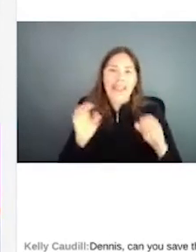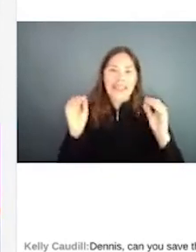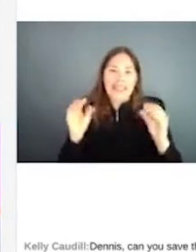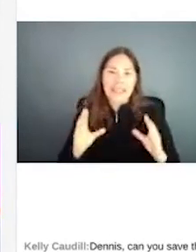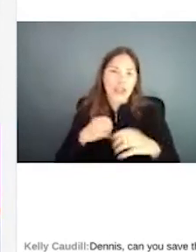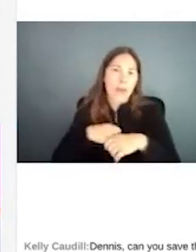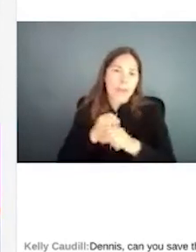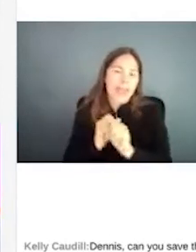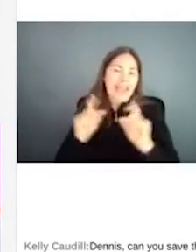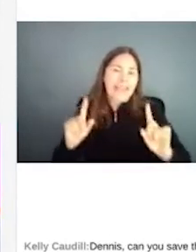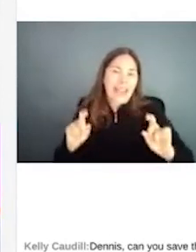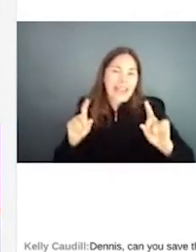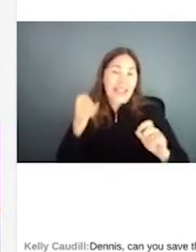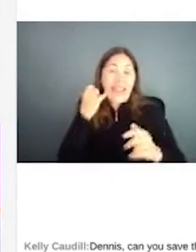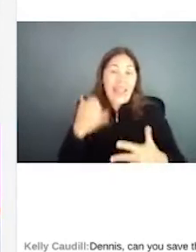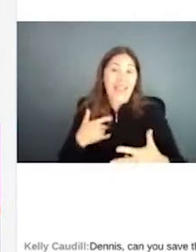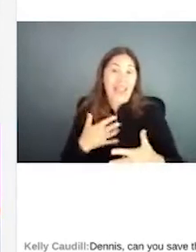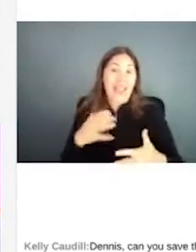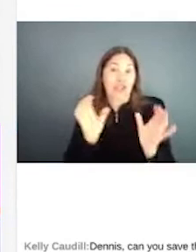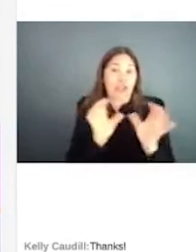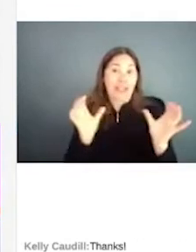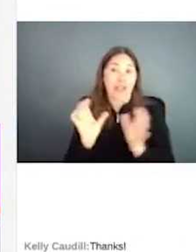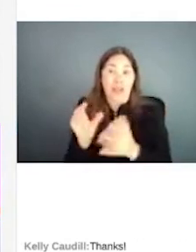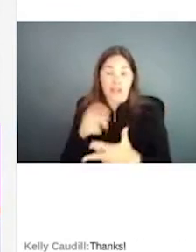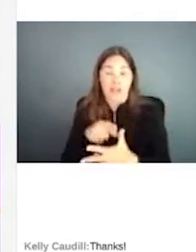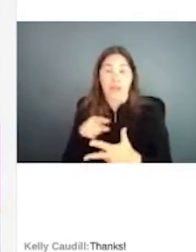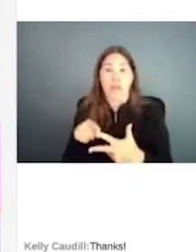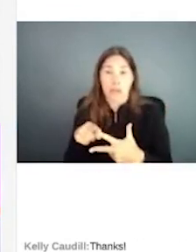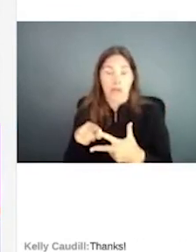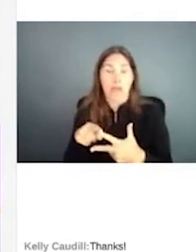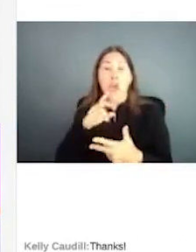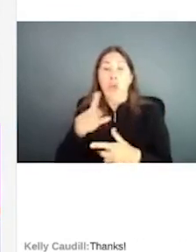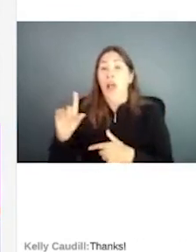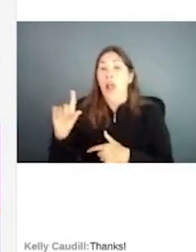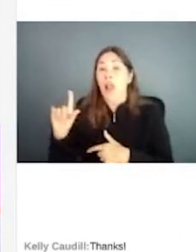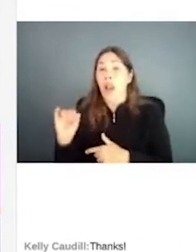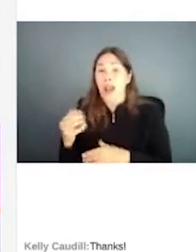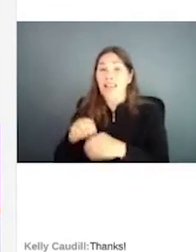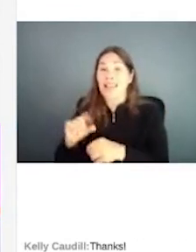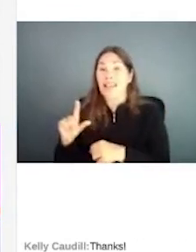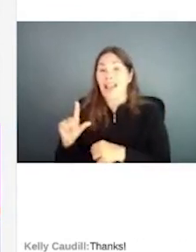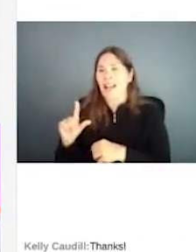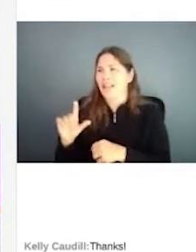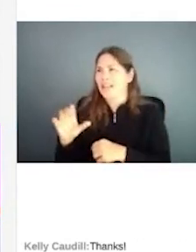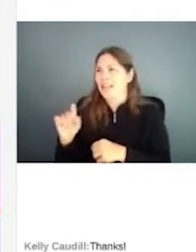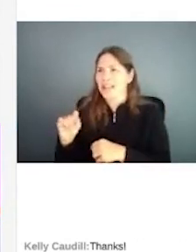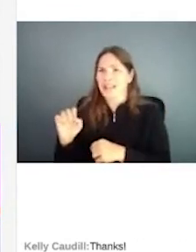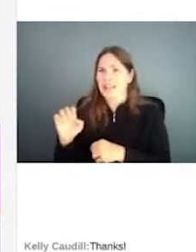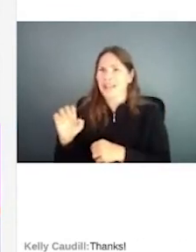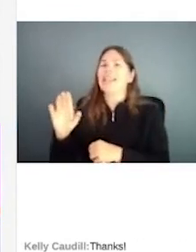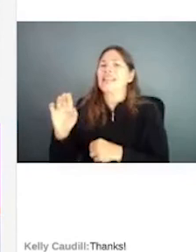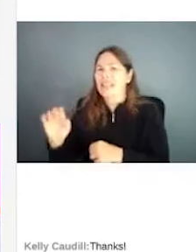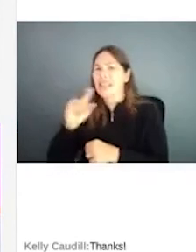test. But if they get those 2 credentials, you'll log into your NCCTE admin site and you'll put them in, and that